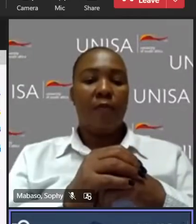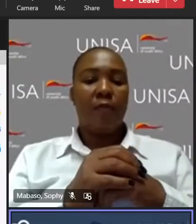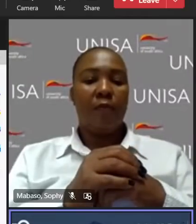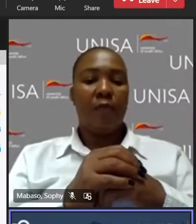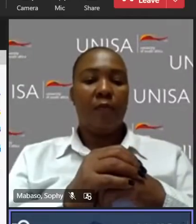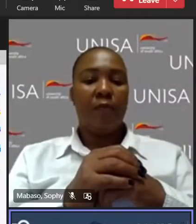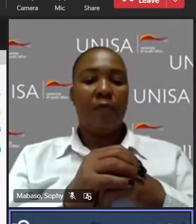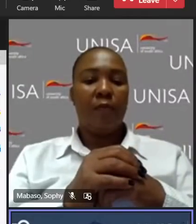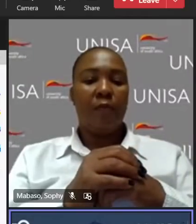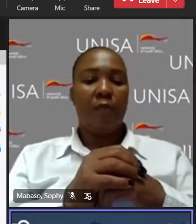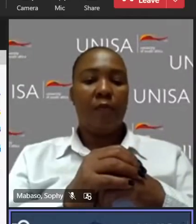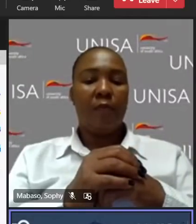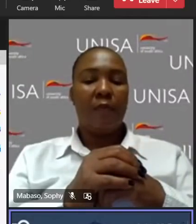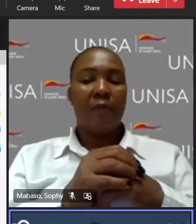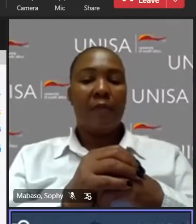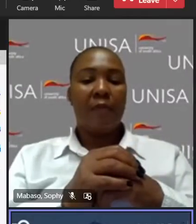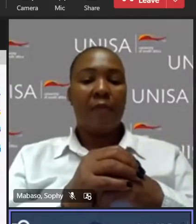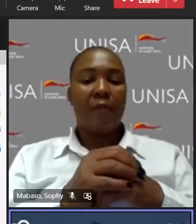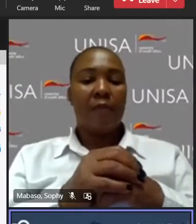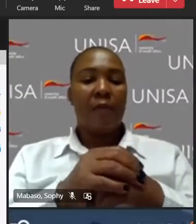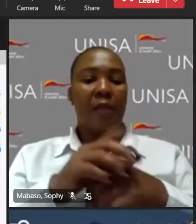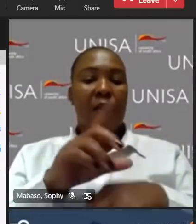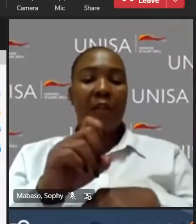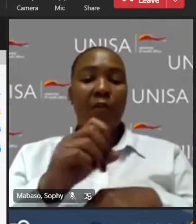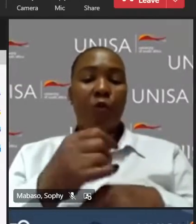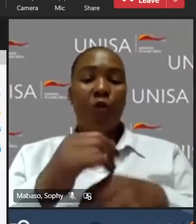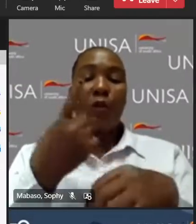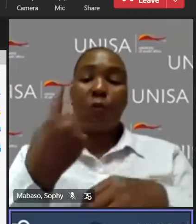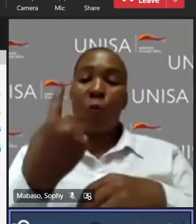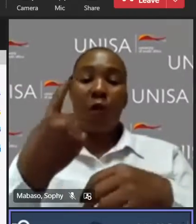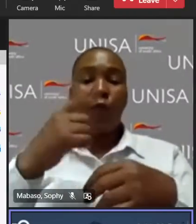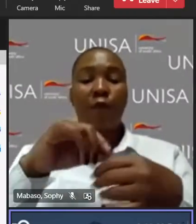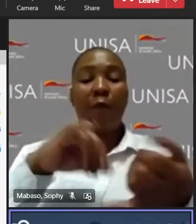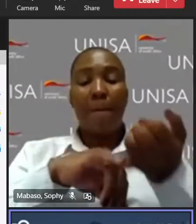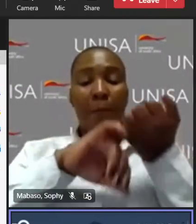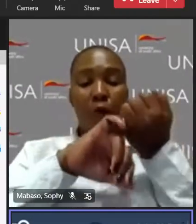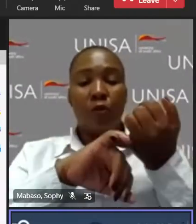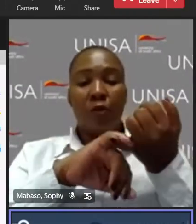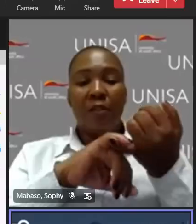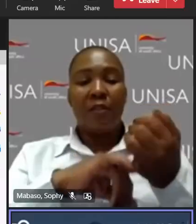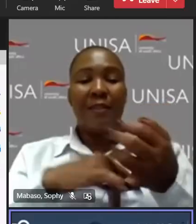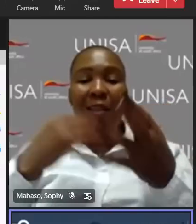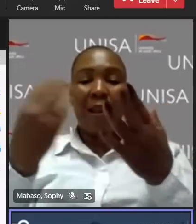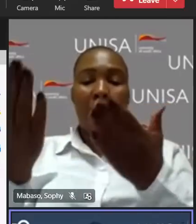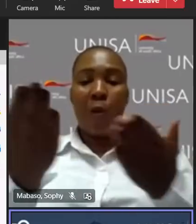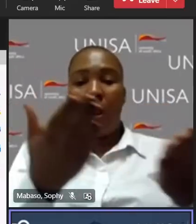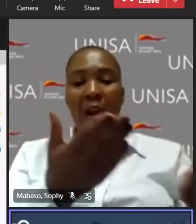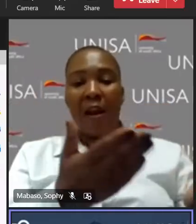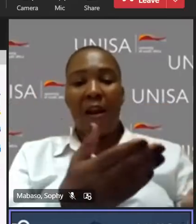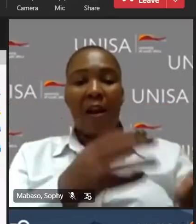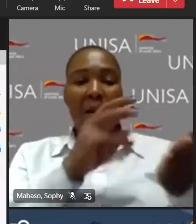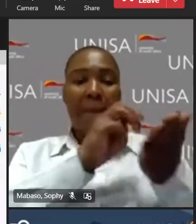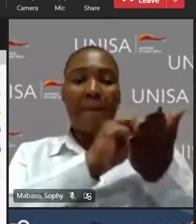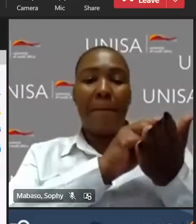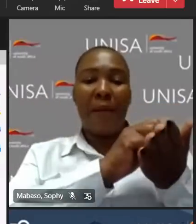So if you click on your module, there's a welcome message